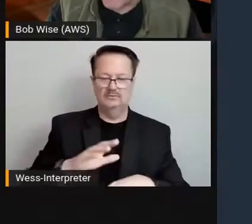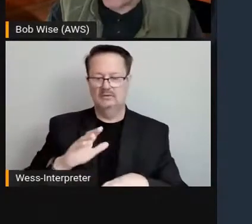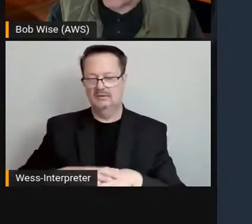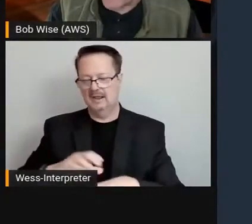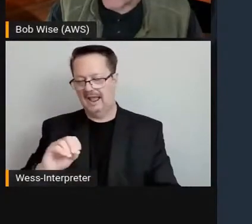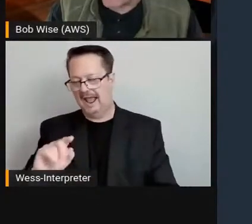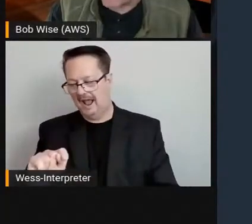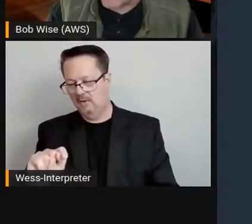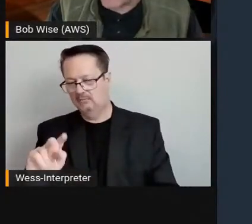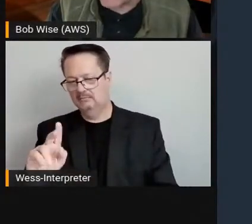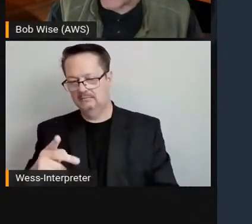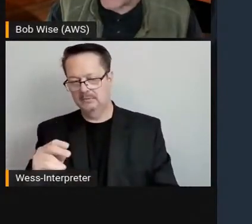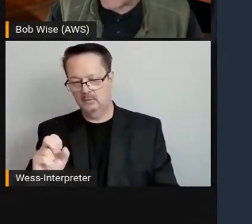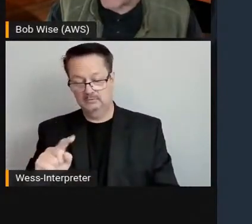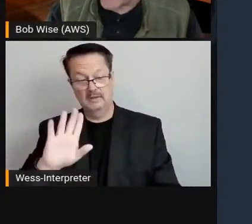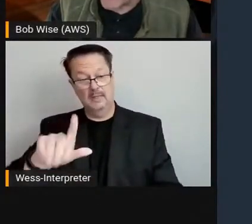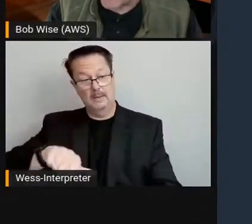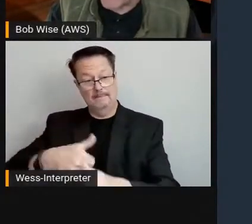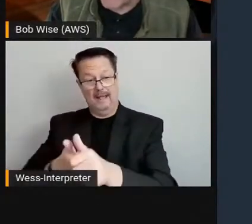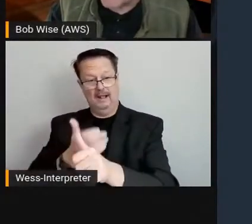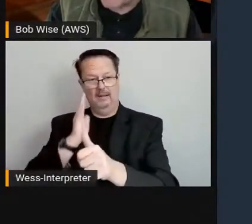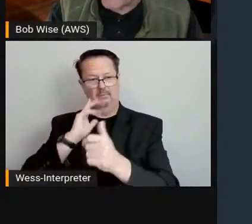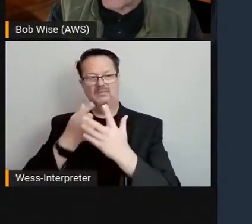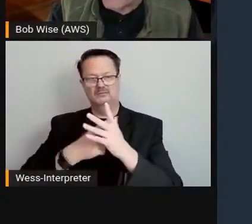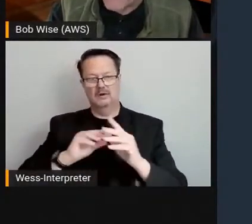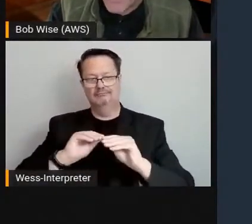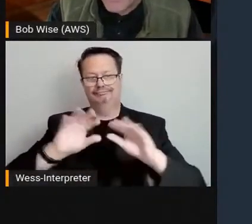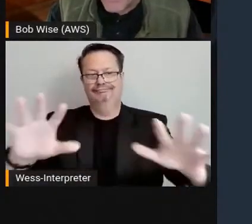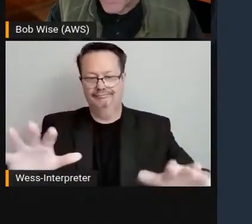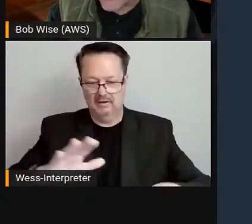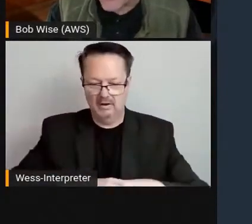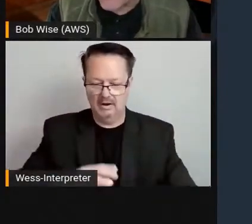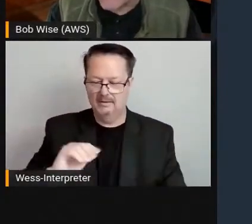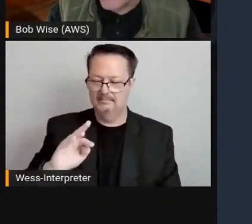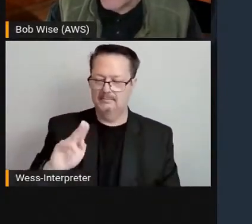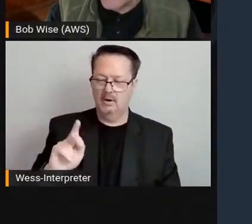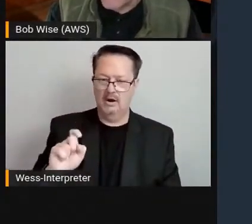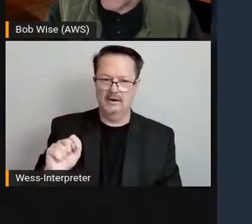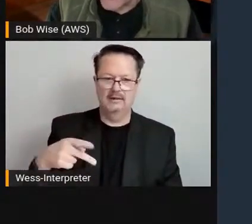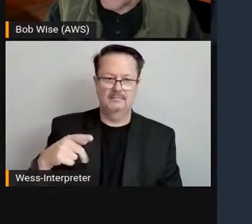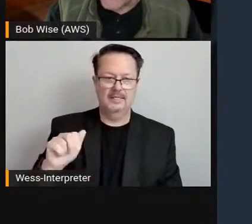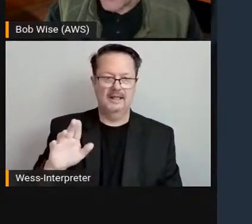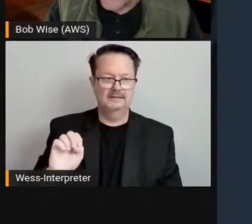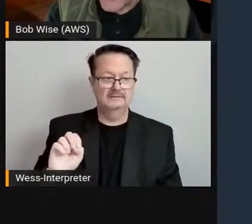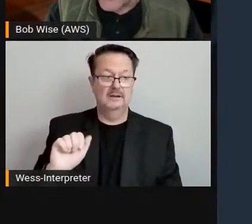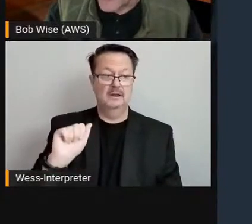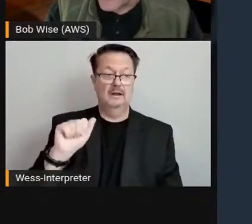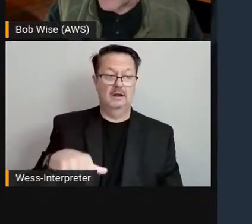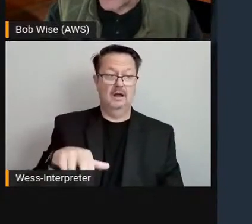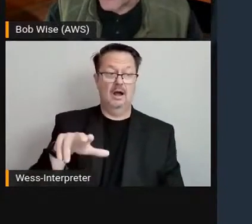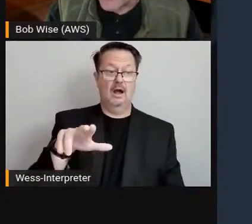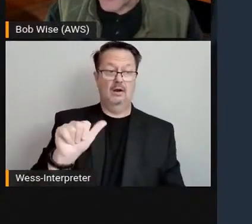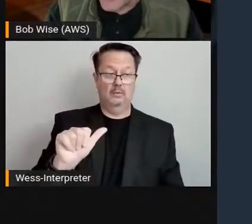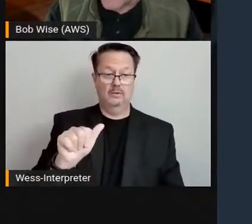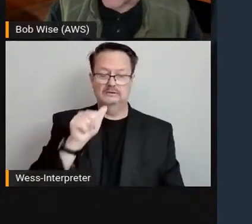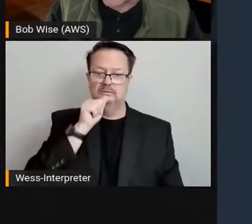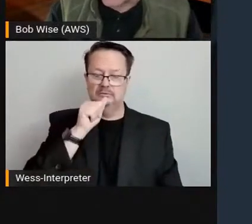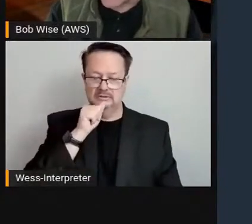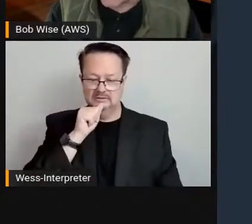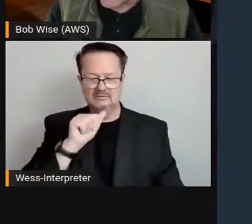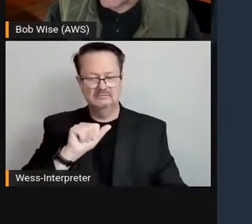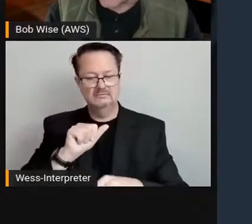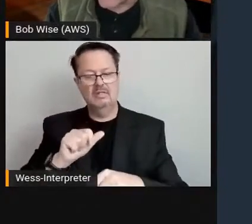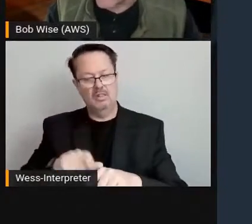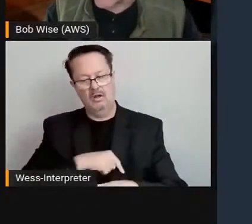Portworx backup will be launching on AWS Marketplace. Aqua Security is a long-standing partner that has worked with